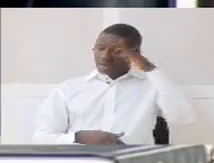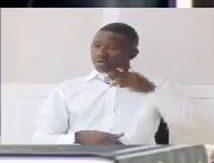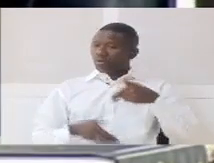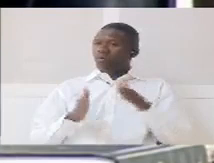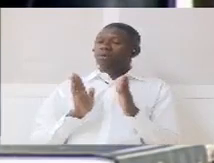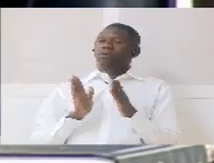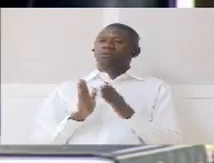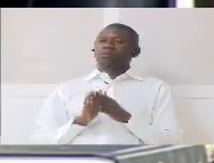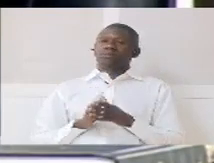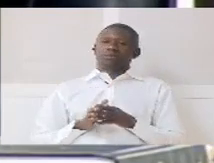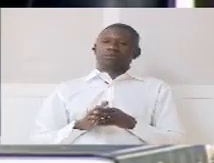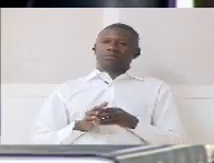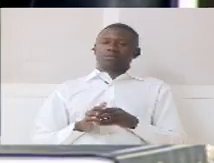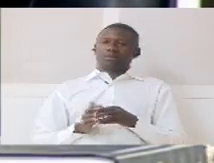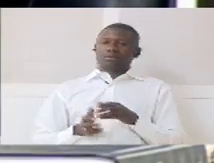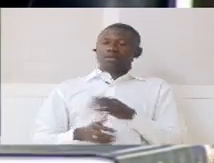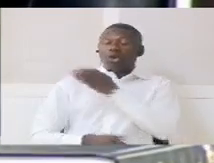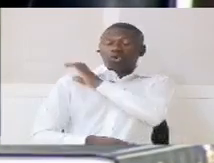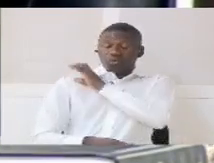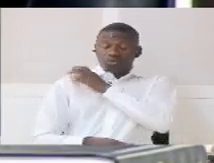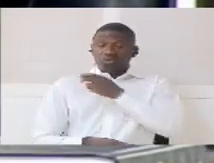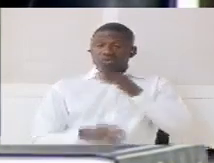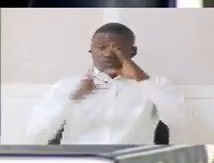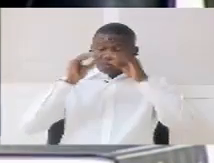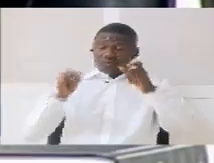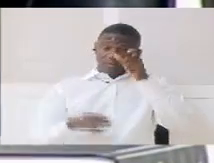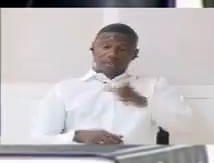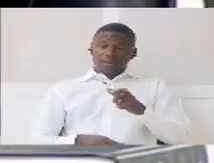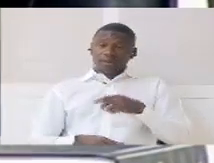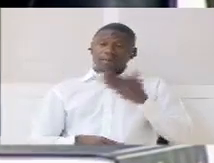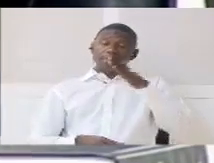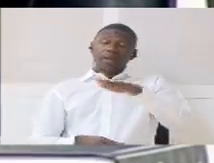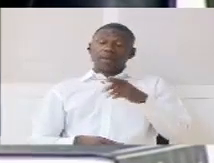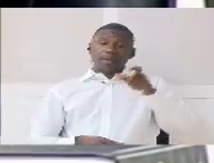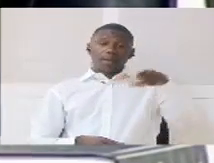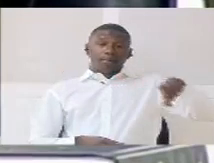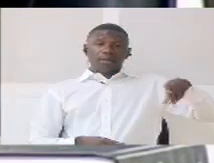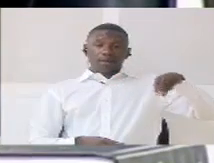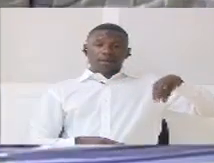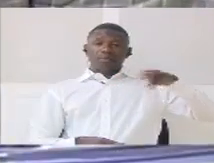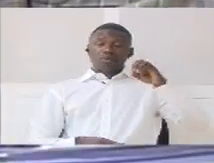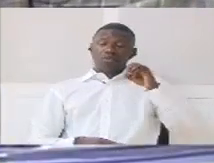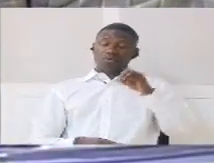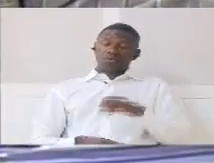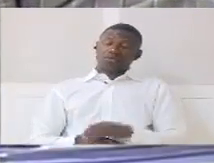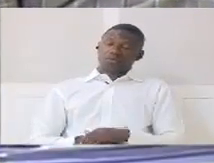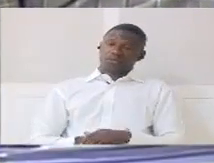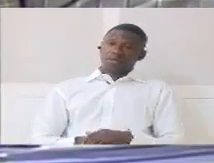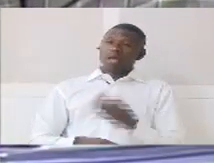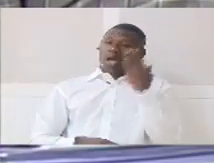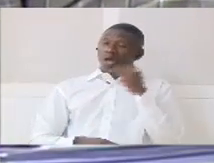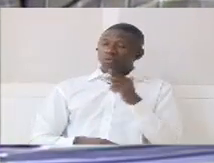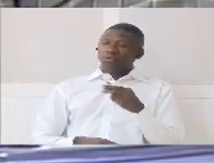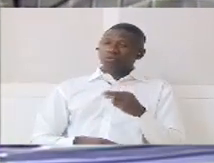by PMO, how can you demote that man? You don't write. How would you rate his